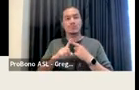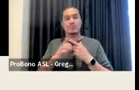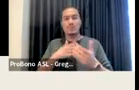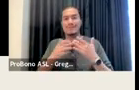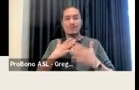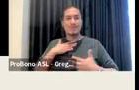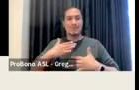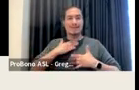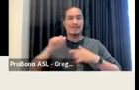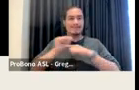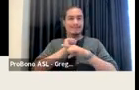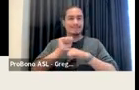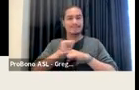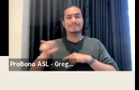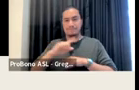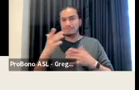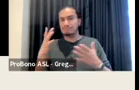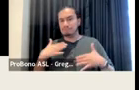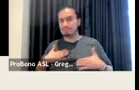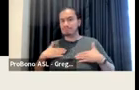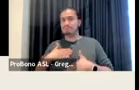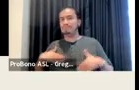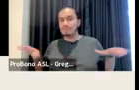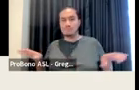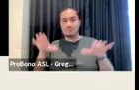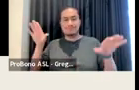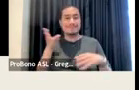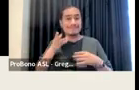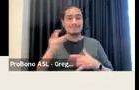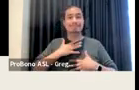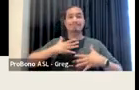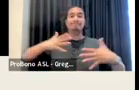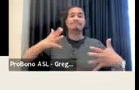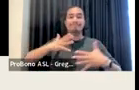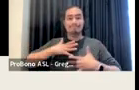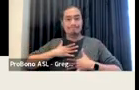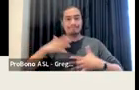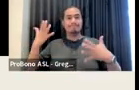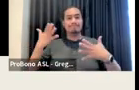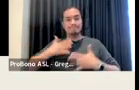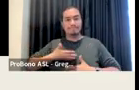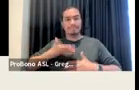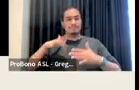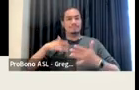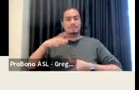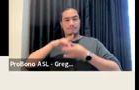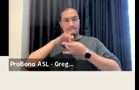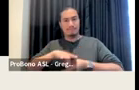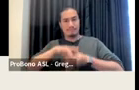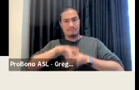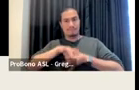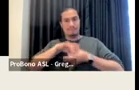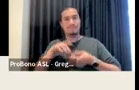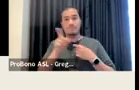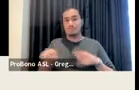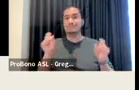breathing exercise you like to do. If you want to take a couple deep breaths, whatever you can to kind of place you in the moment and place you here so that